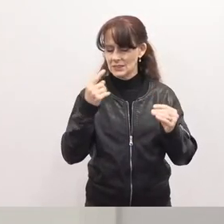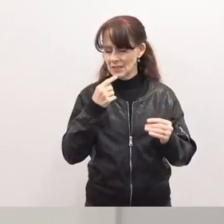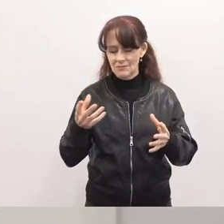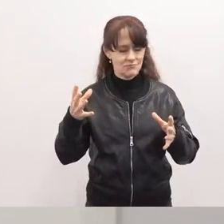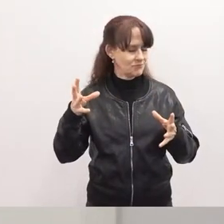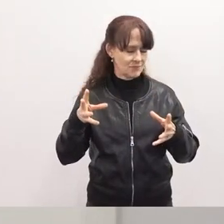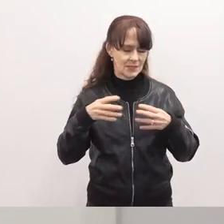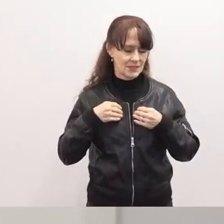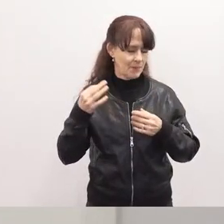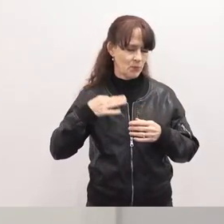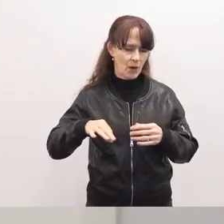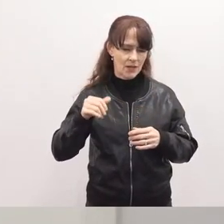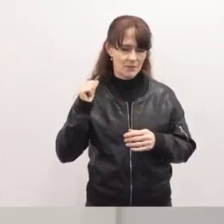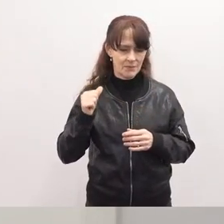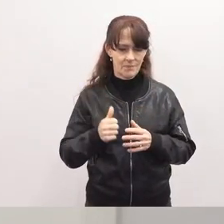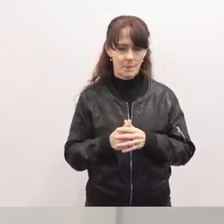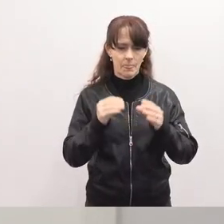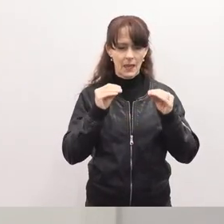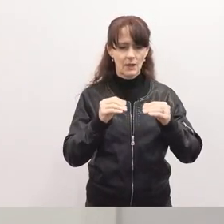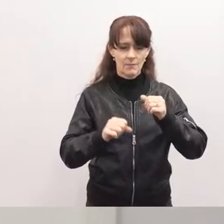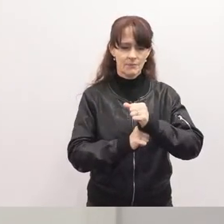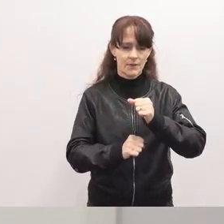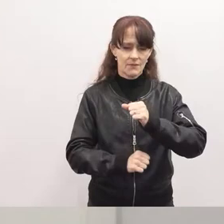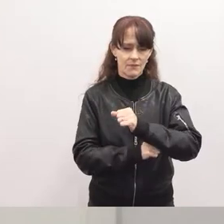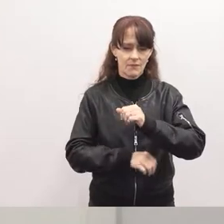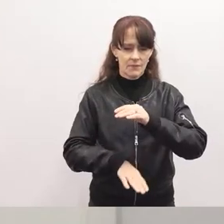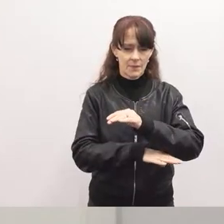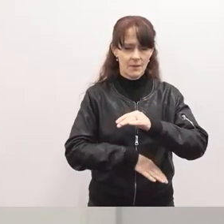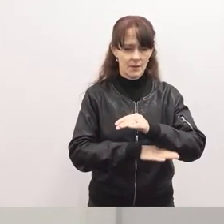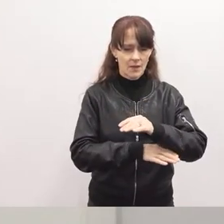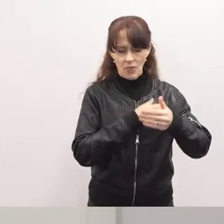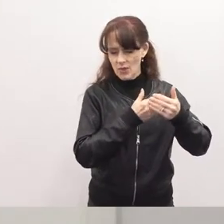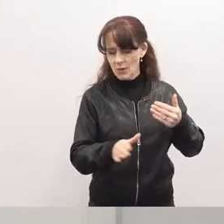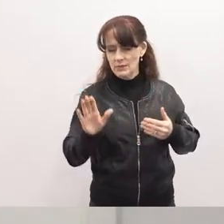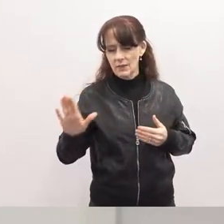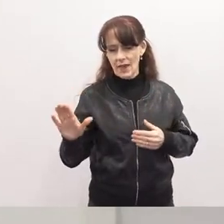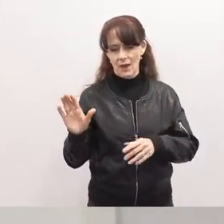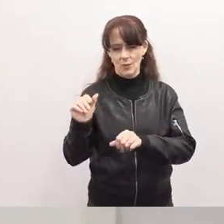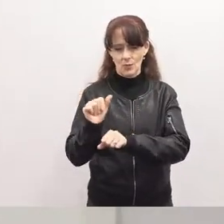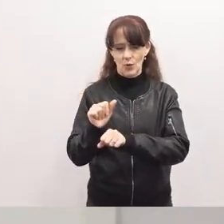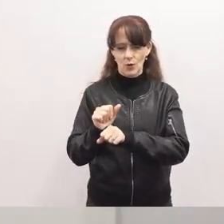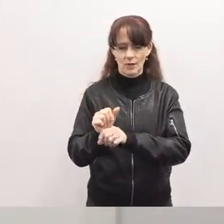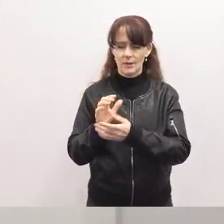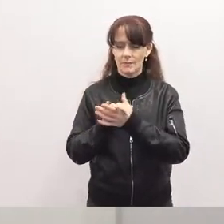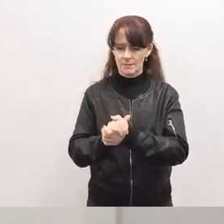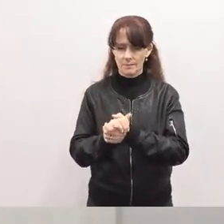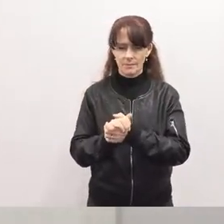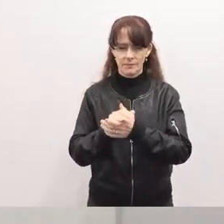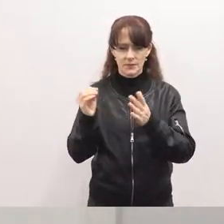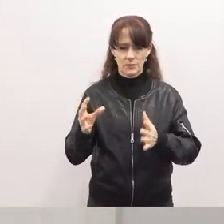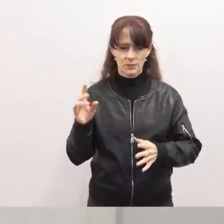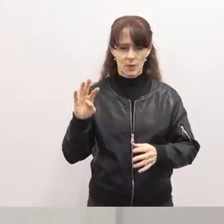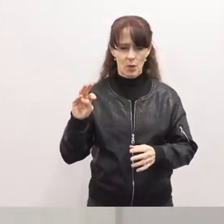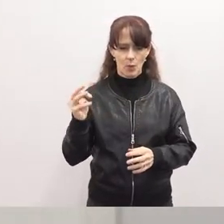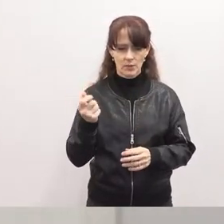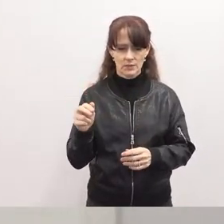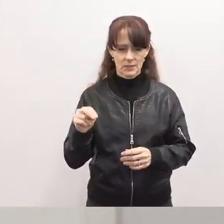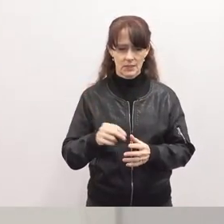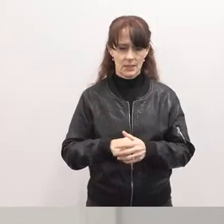for themselves. He said, I taught them the foundations and the rest is their work. So congratulations to the students at Wilson as